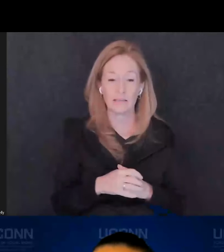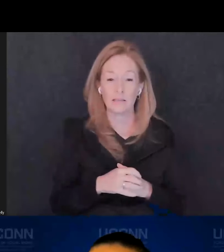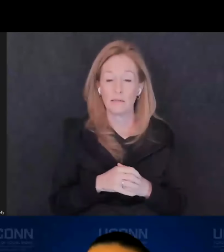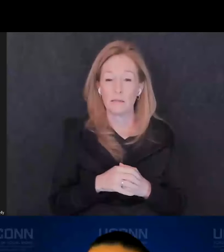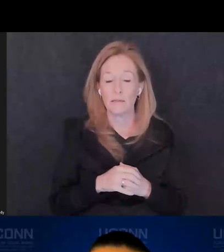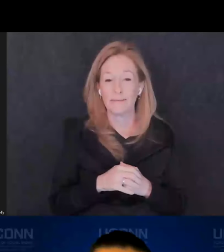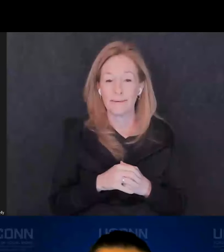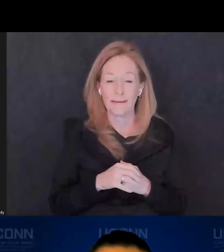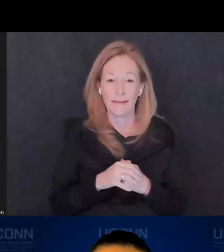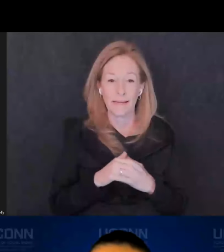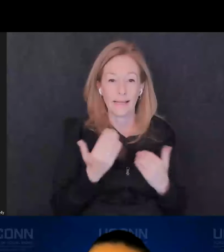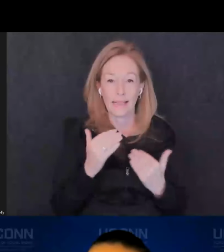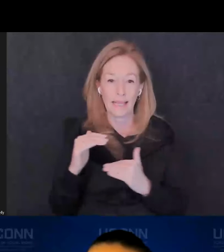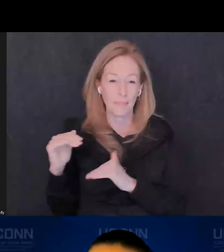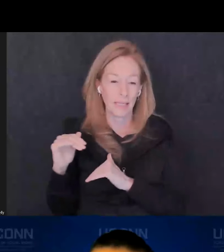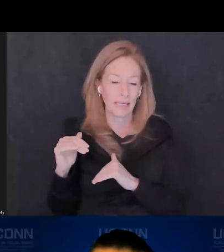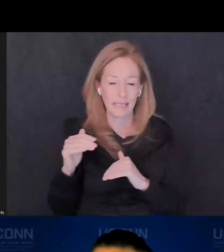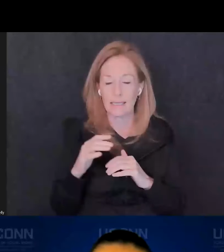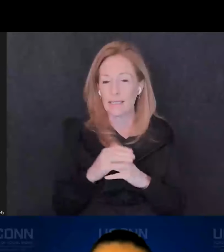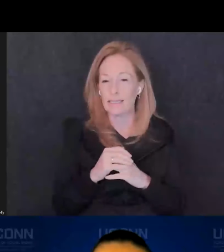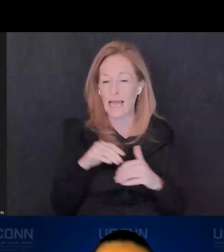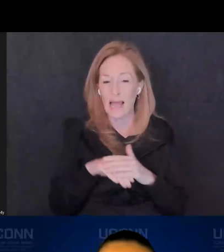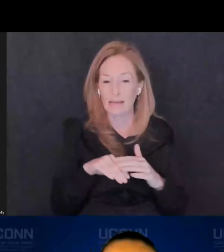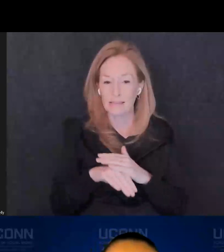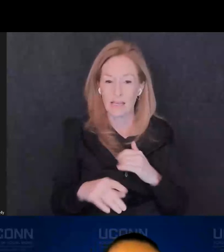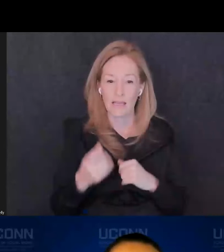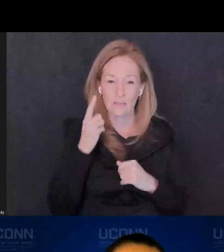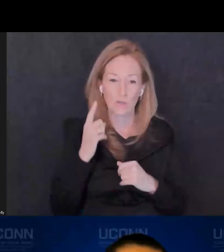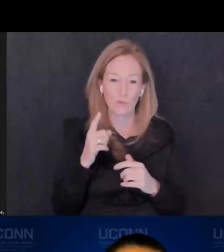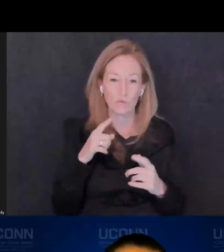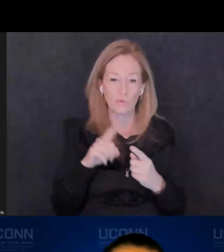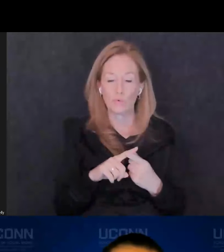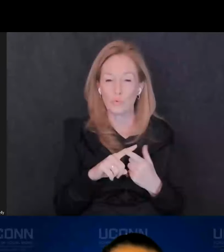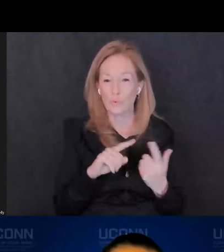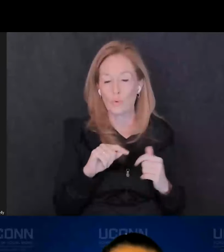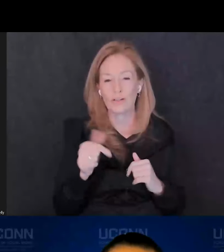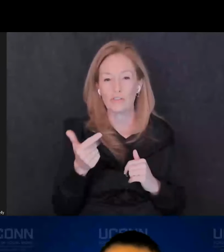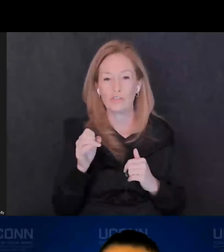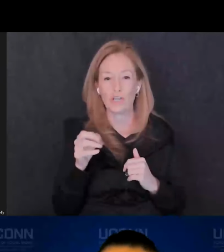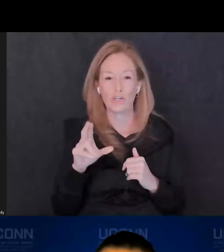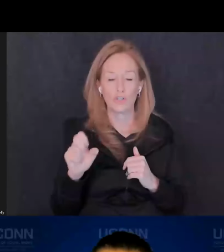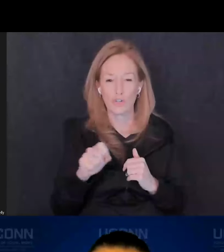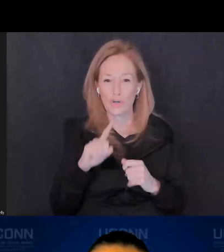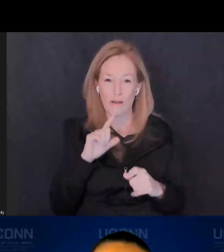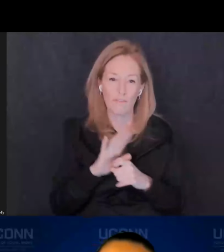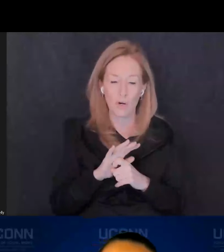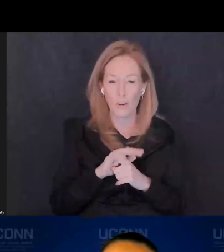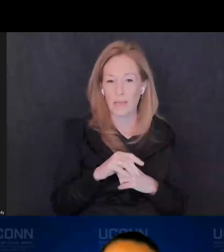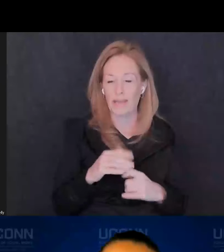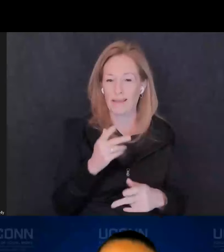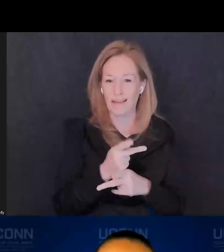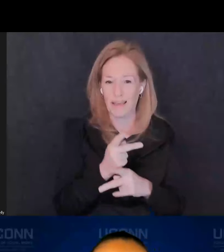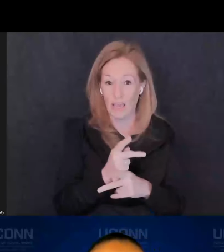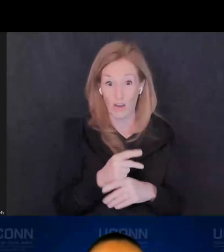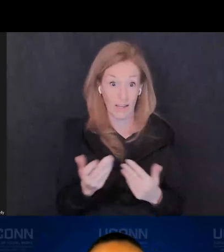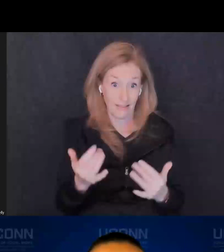access to gender affirming care or LGBTQ affirming care. And even now, if anyone's been following